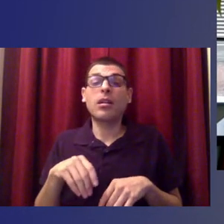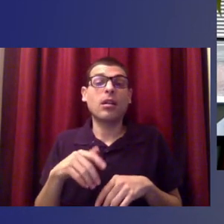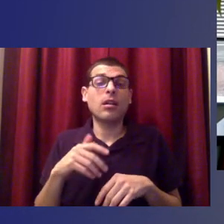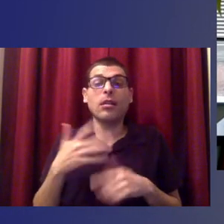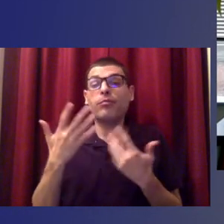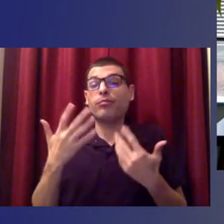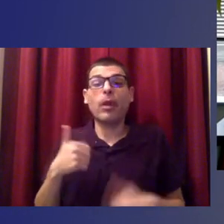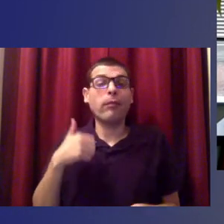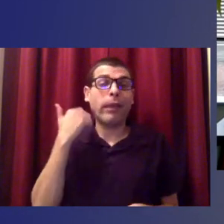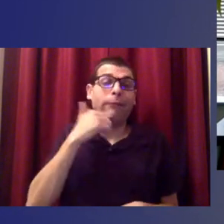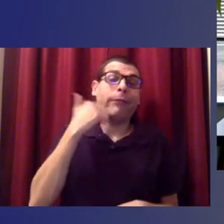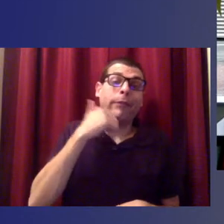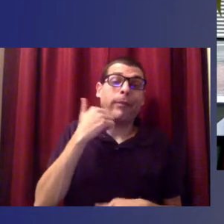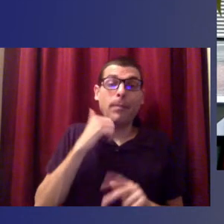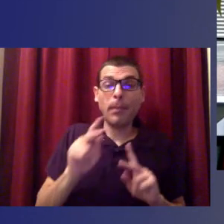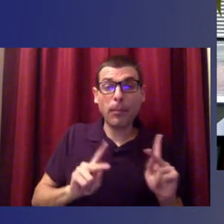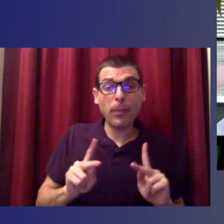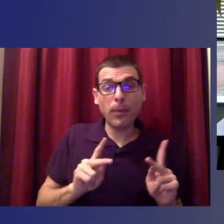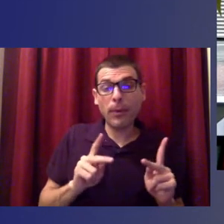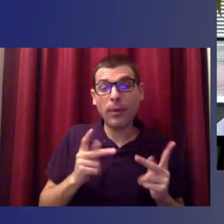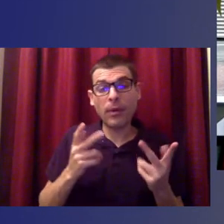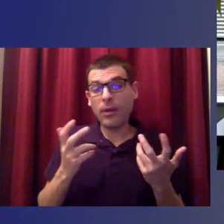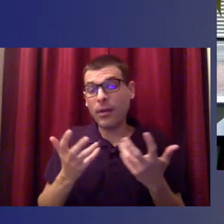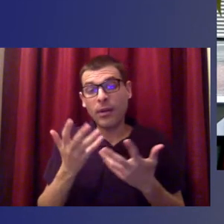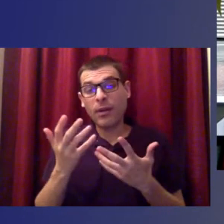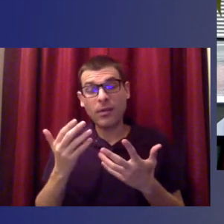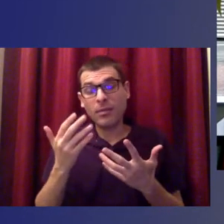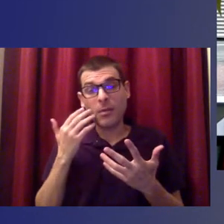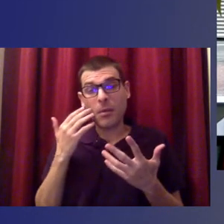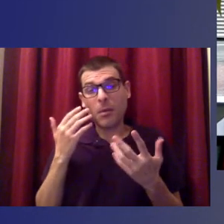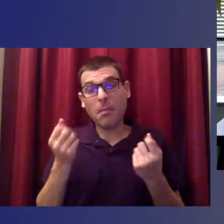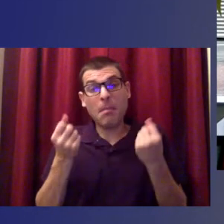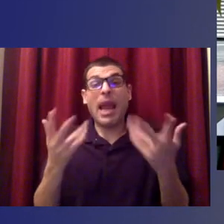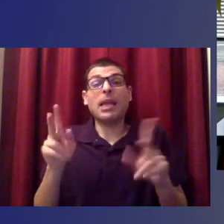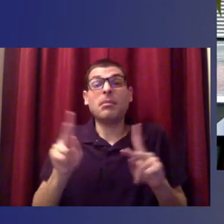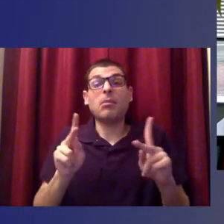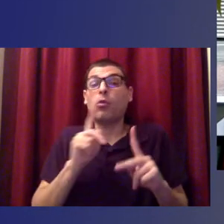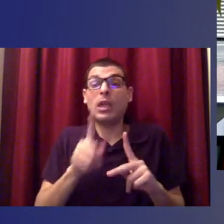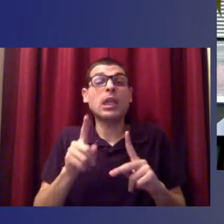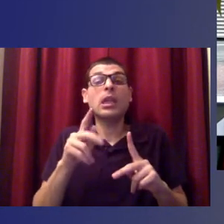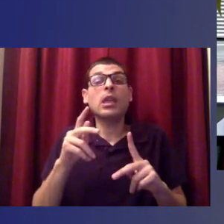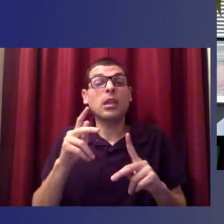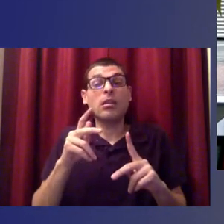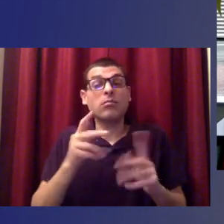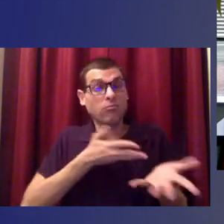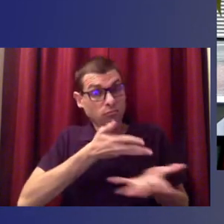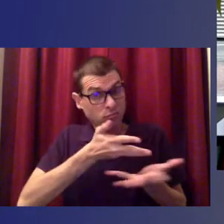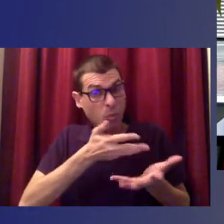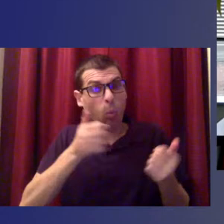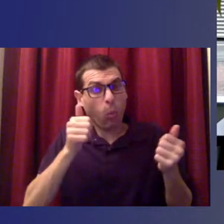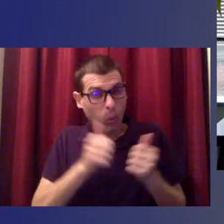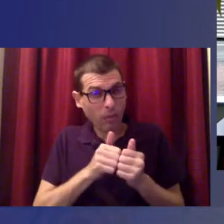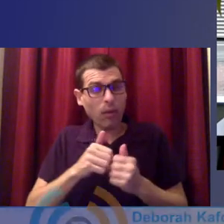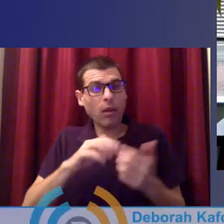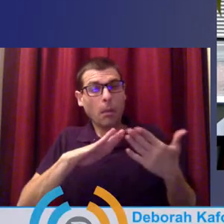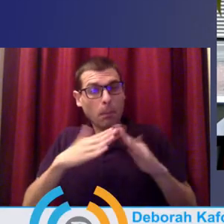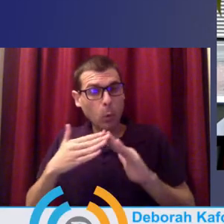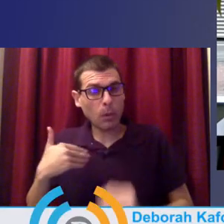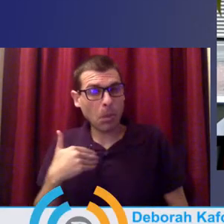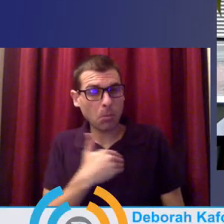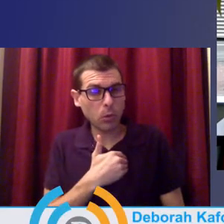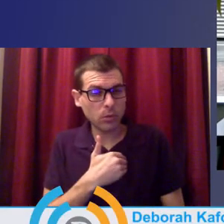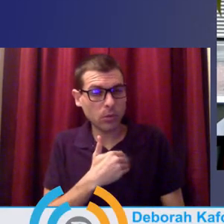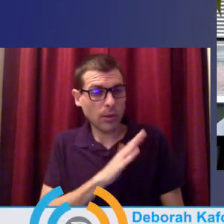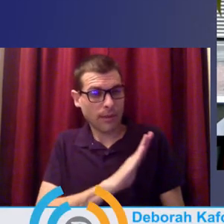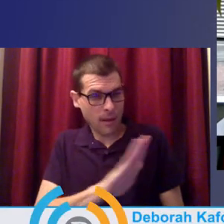actually we spent a lot of time with, you know, these are measures that came from from community members to us. And